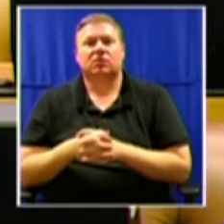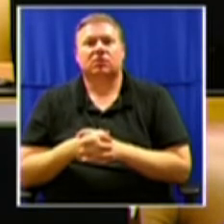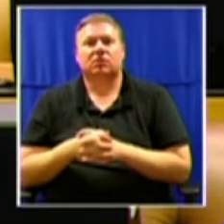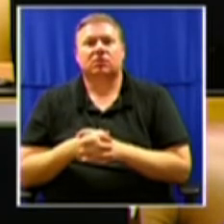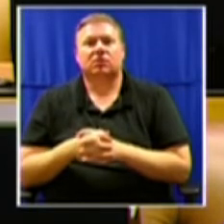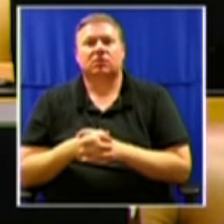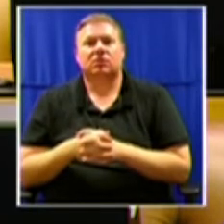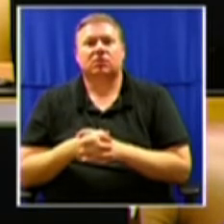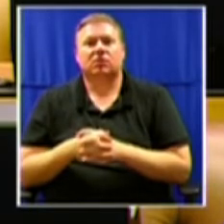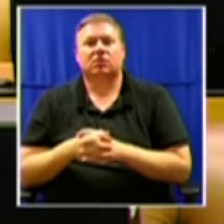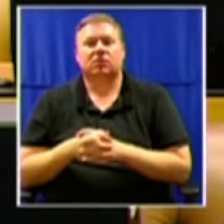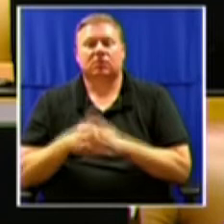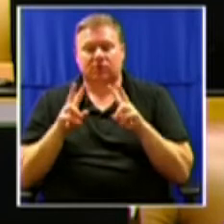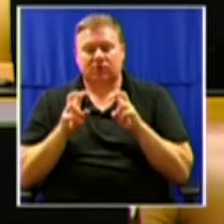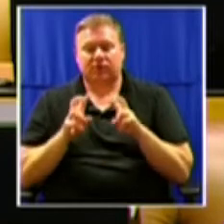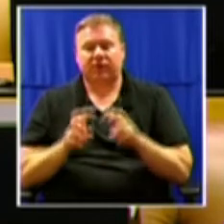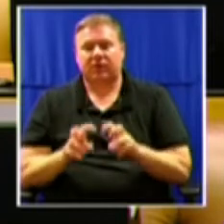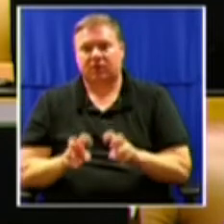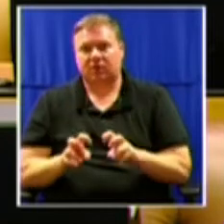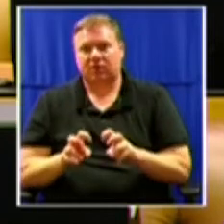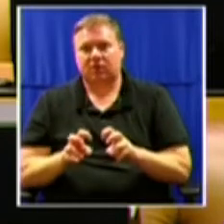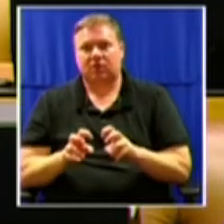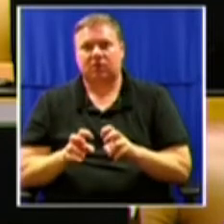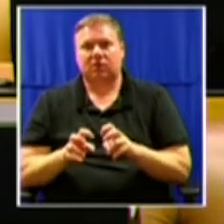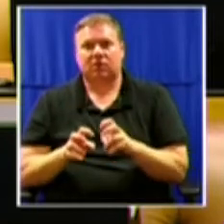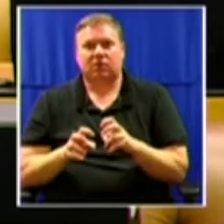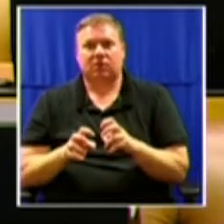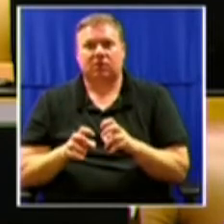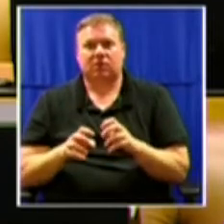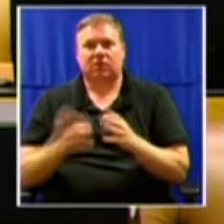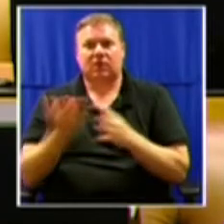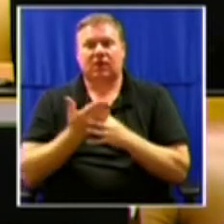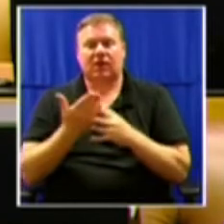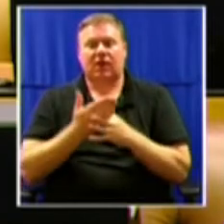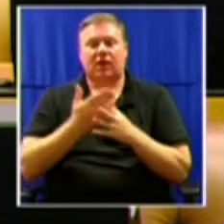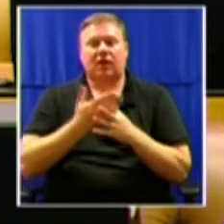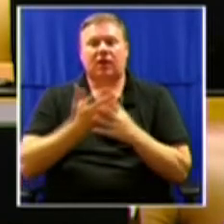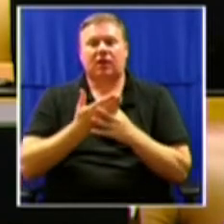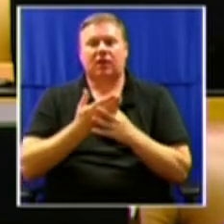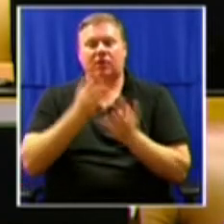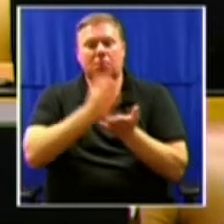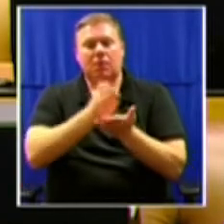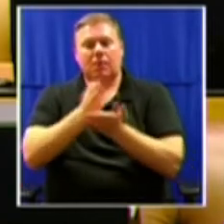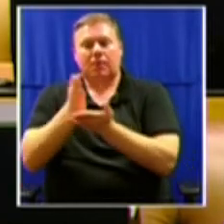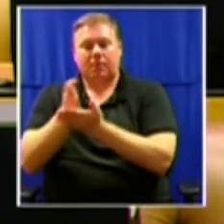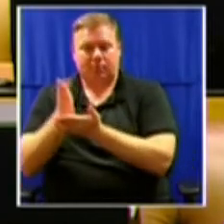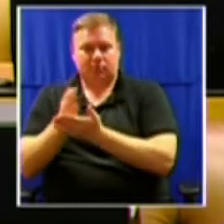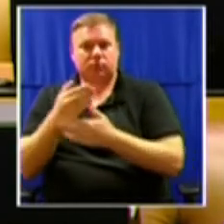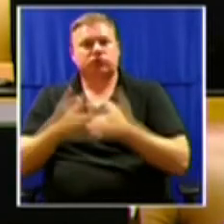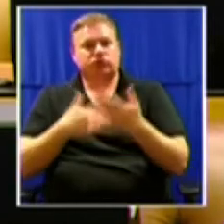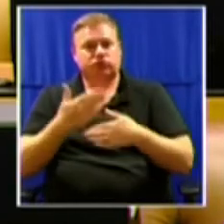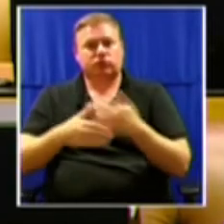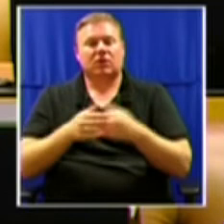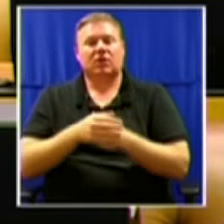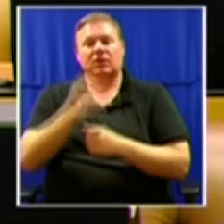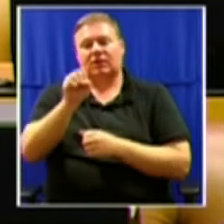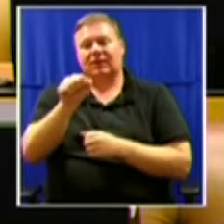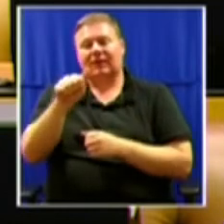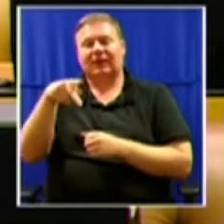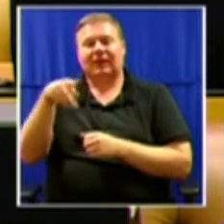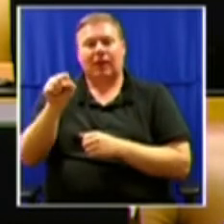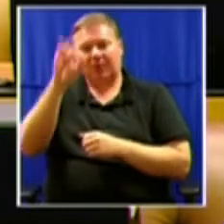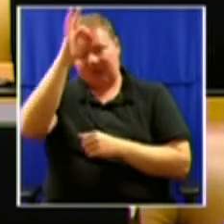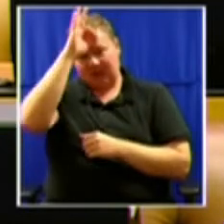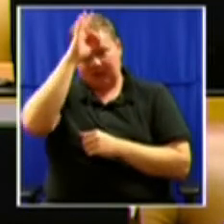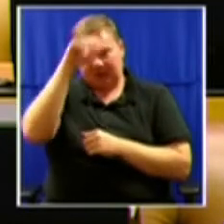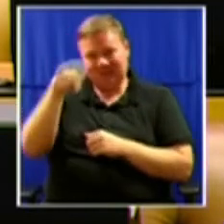the investigation into these cases are continuing. The South African Police Service